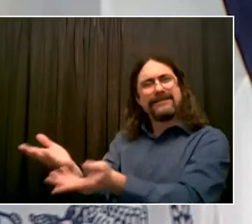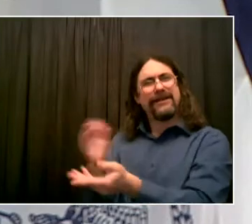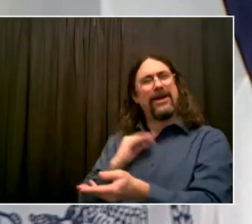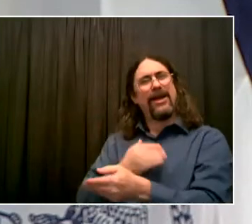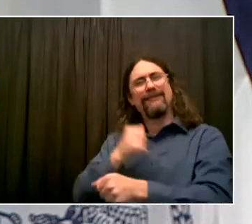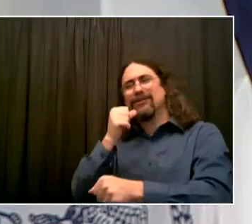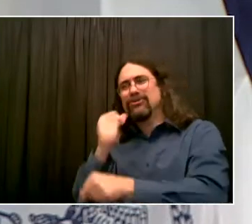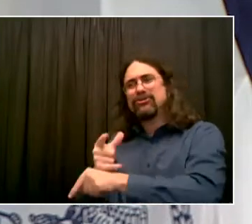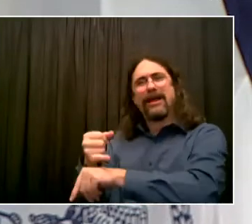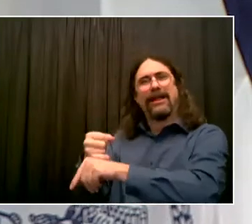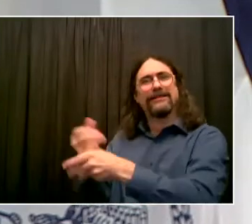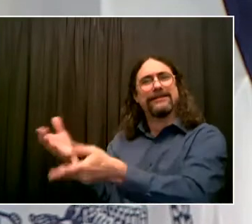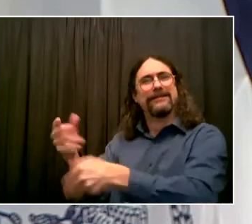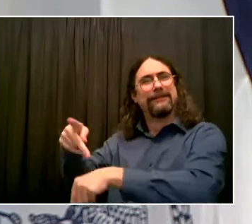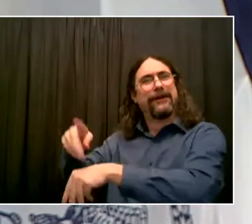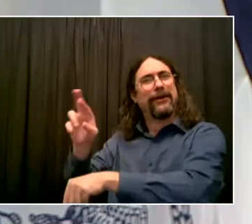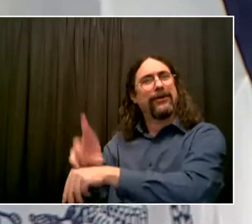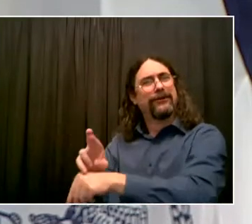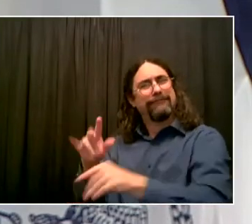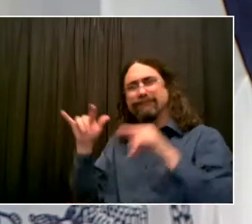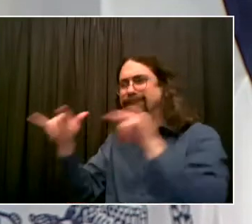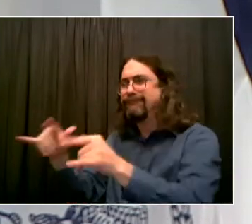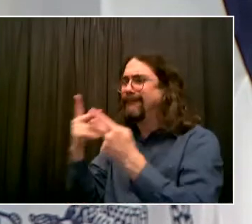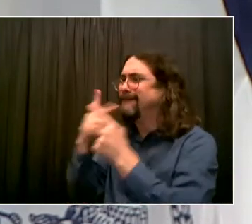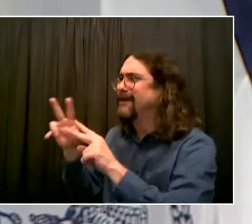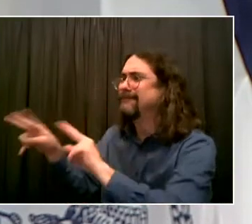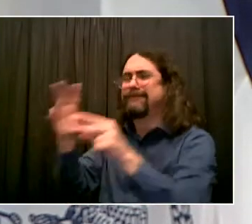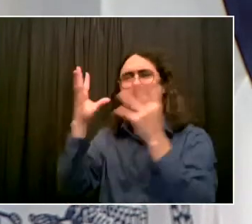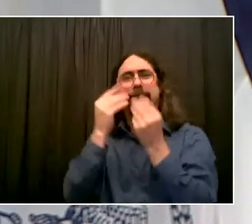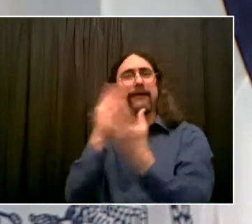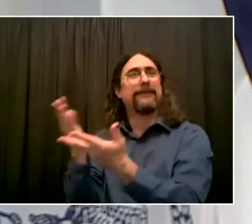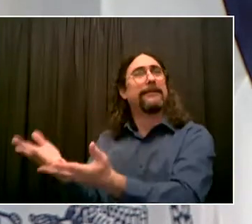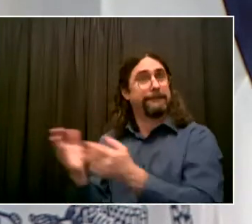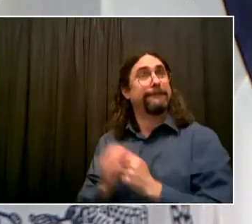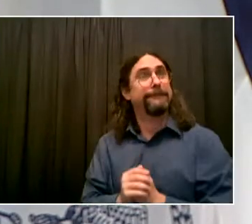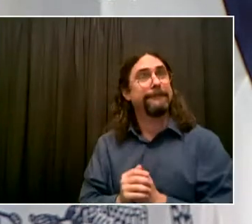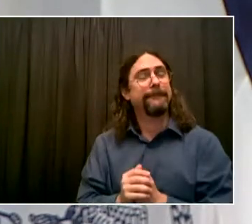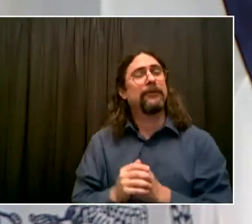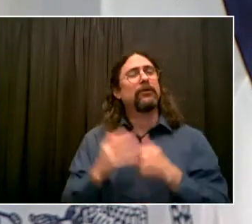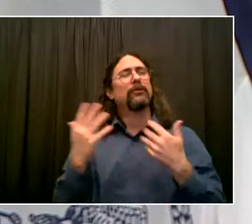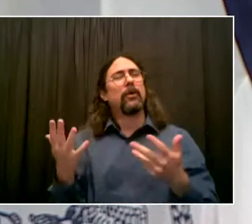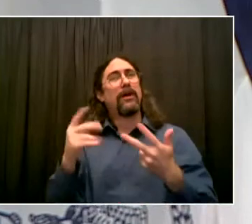Rico's recovery. So really good meeting, and I'm looking forward to working closely with Mayor Romero.